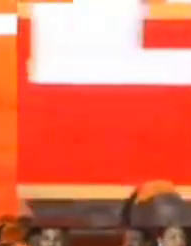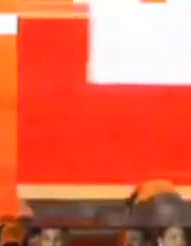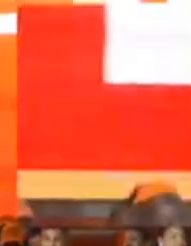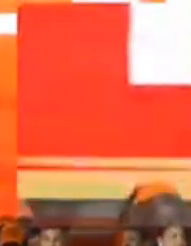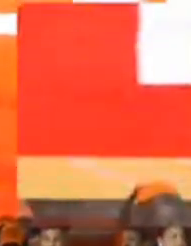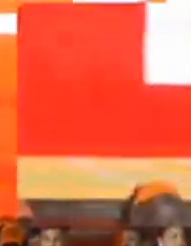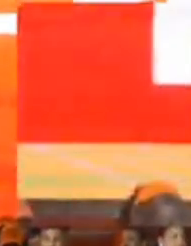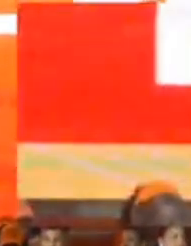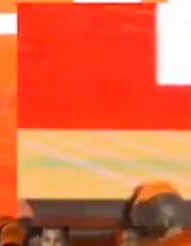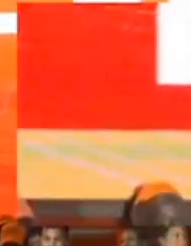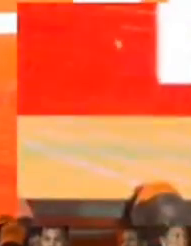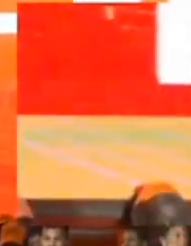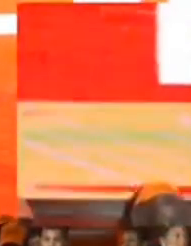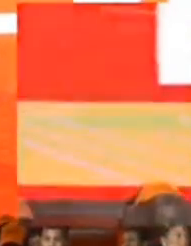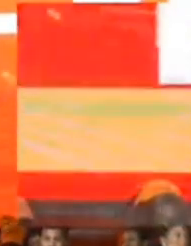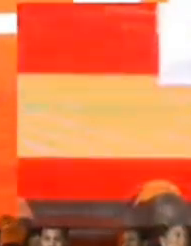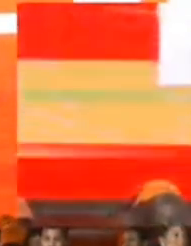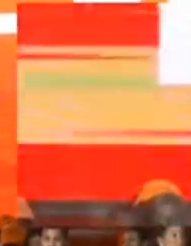When